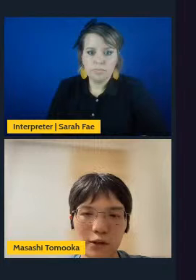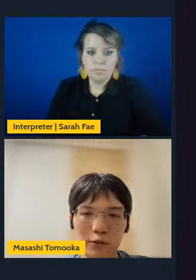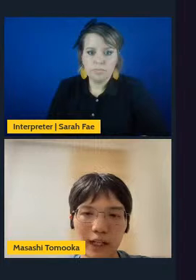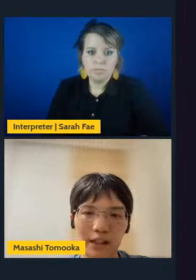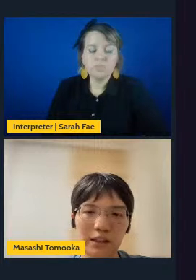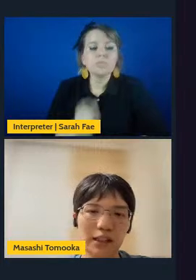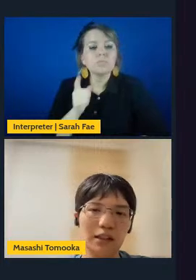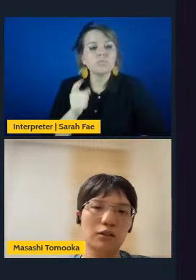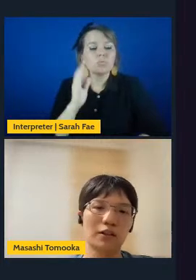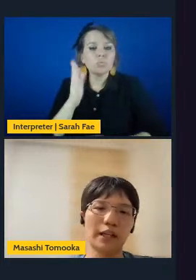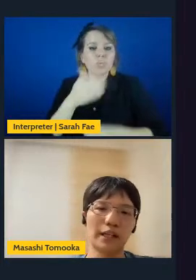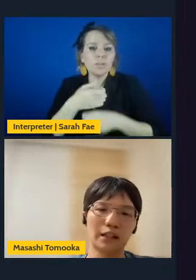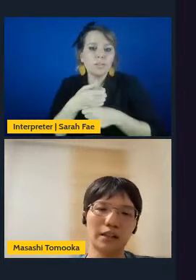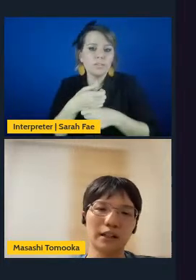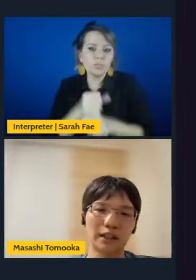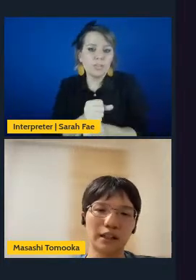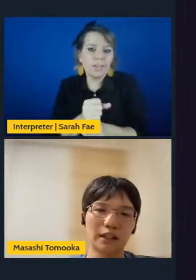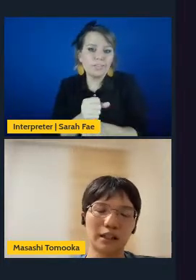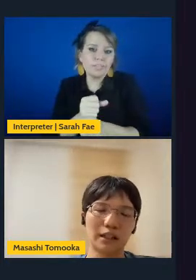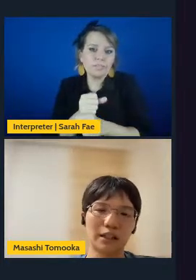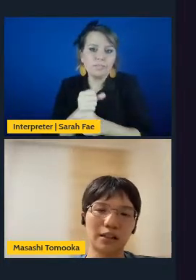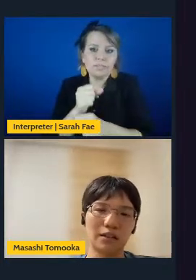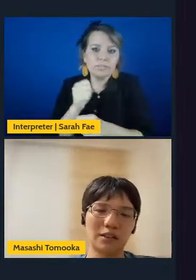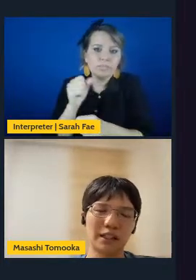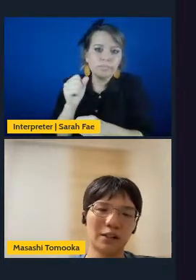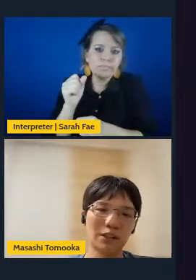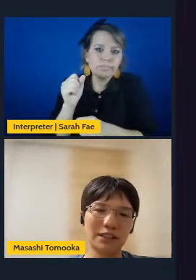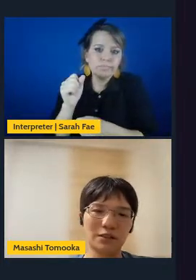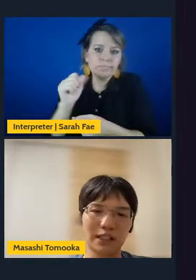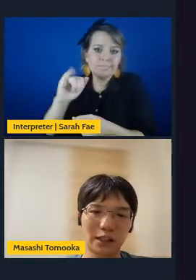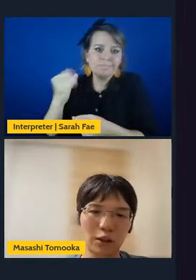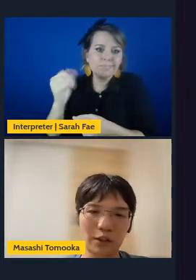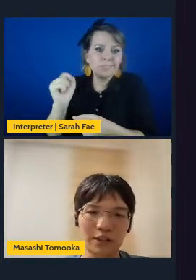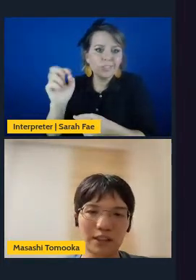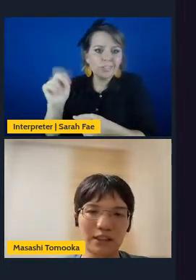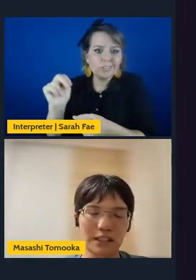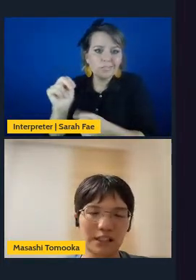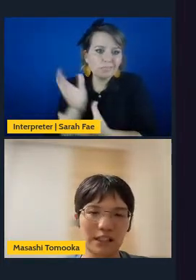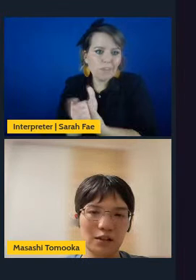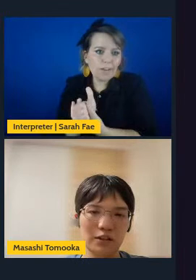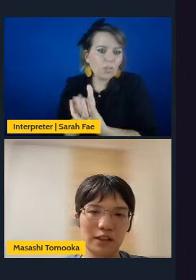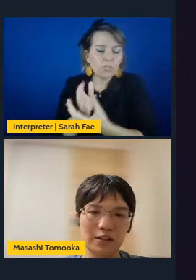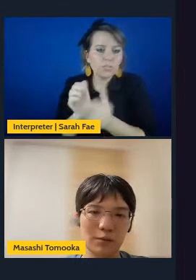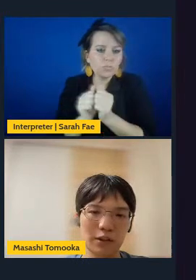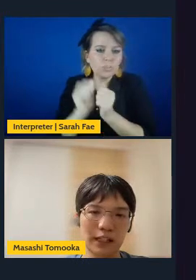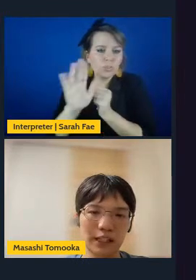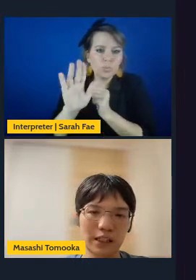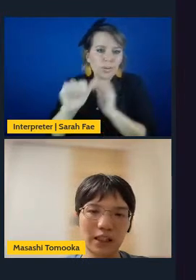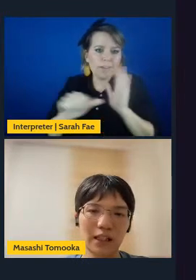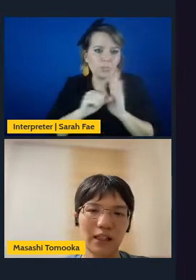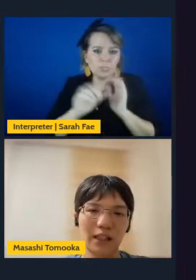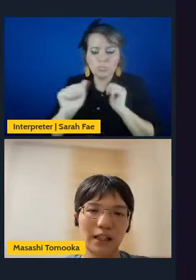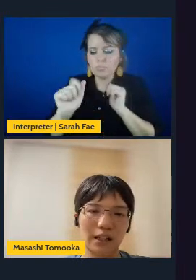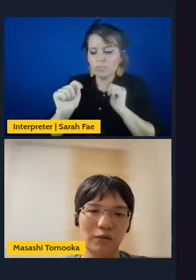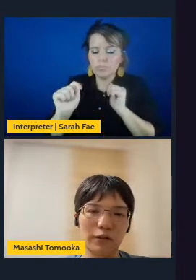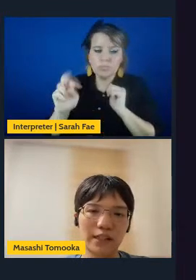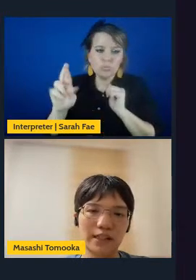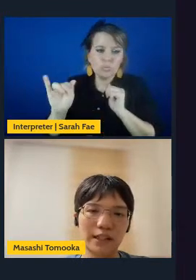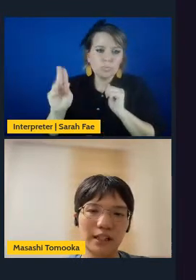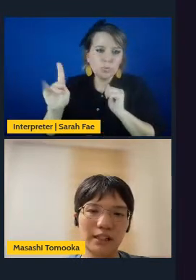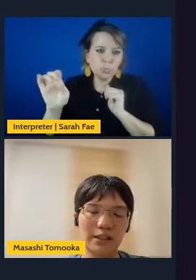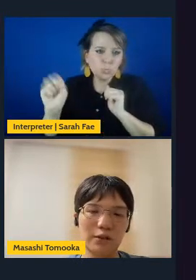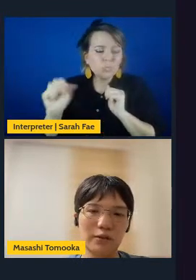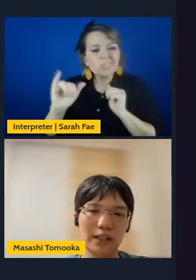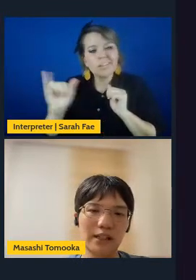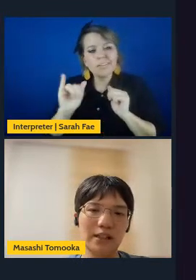some JSON file containing those AWS resource attributes, such as cognitive user pool ID, and fetch